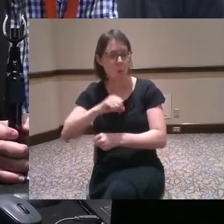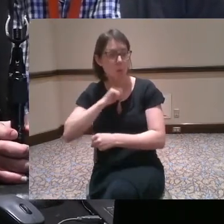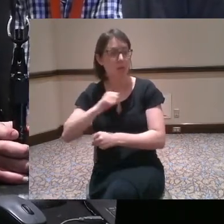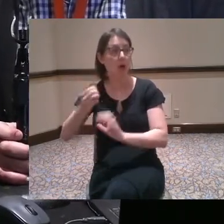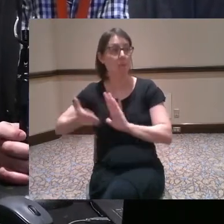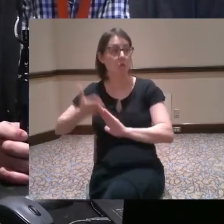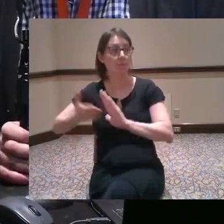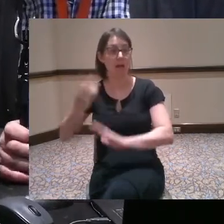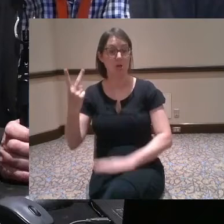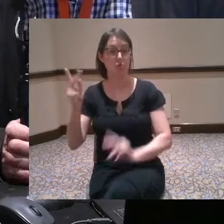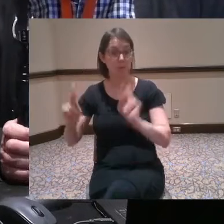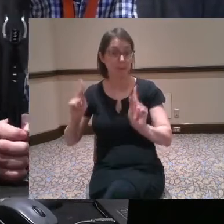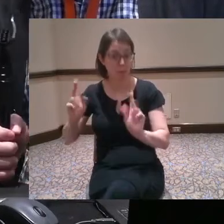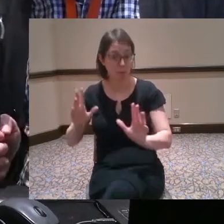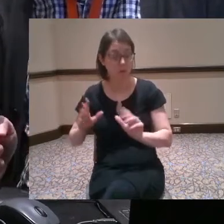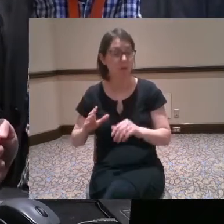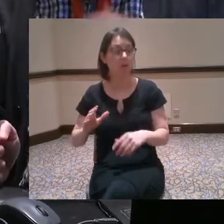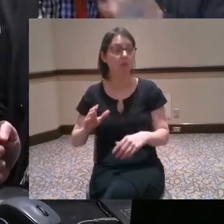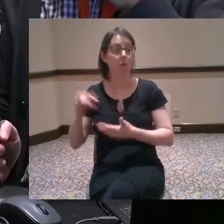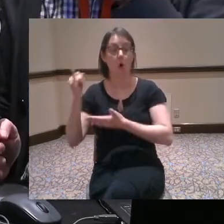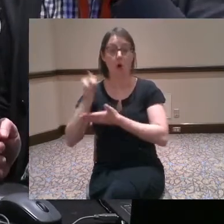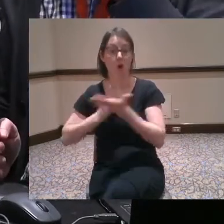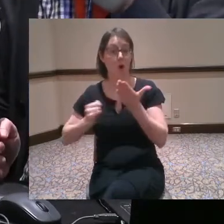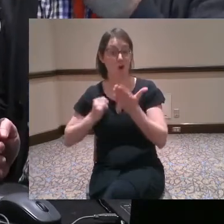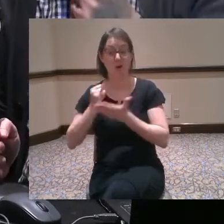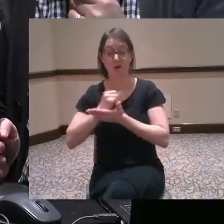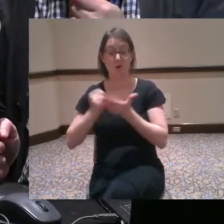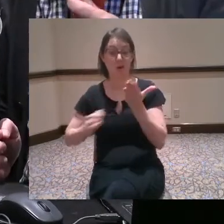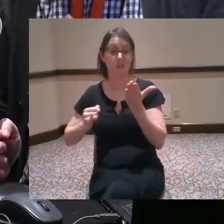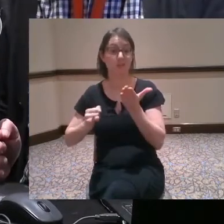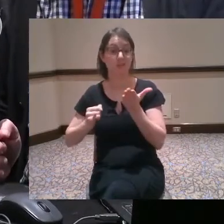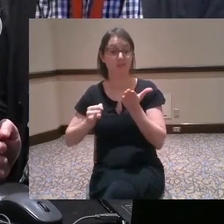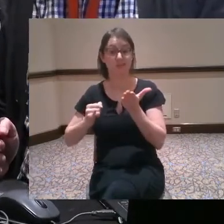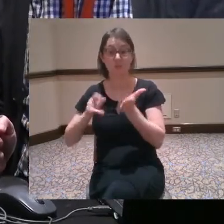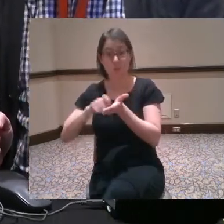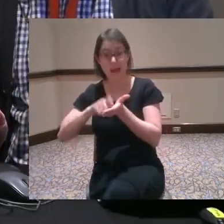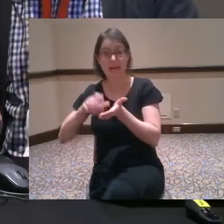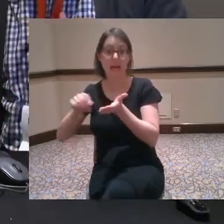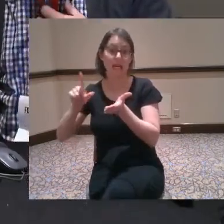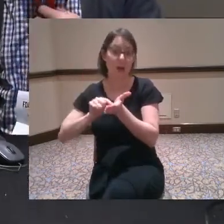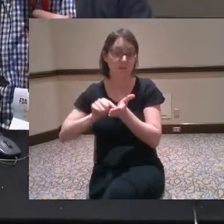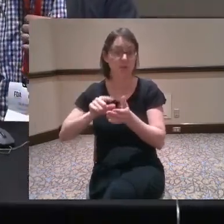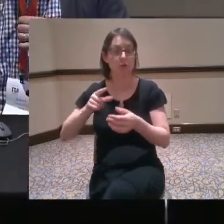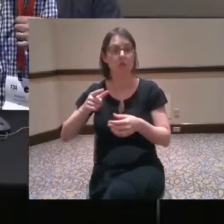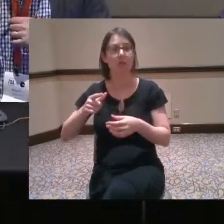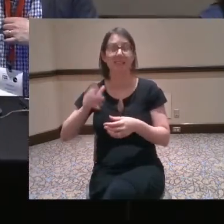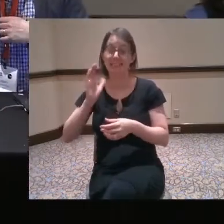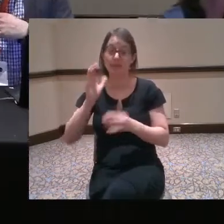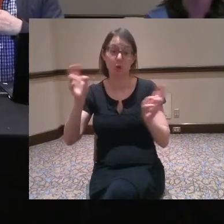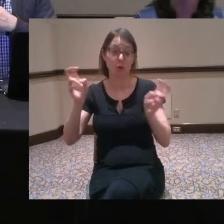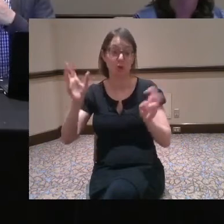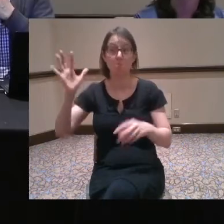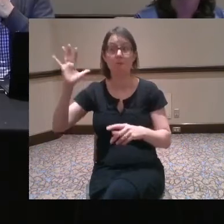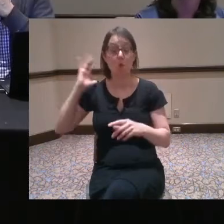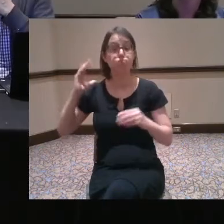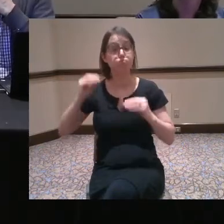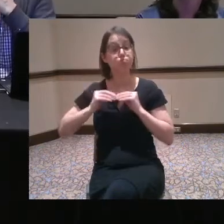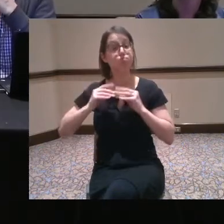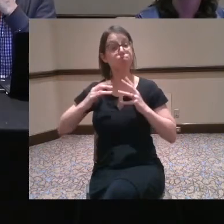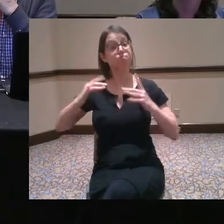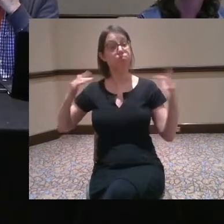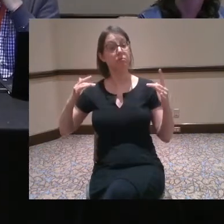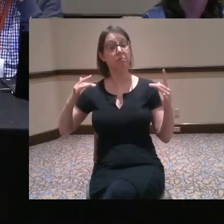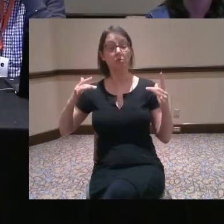people. Our arts coverage is seeing a really similar issue. It went from being relatively robust from the Buffalo